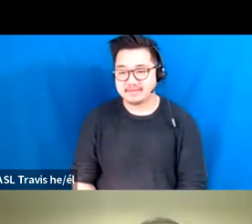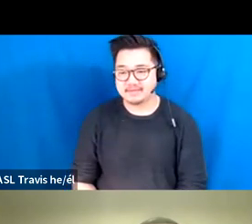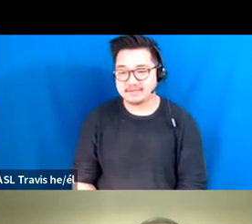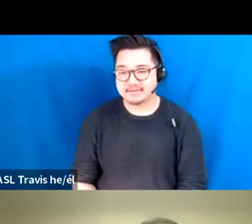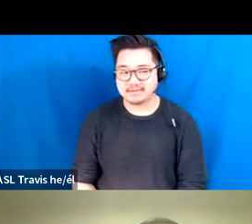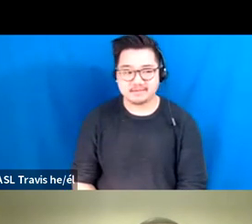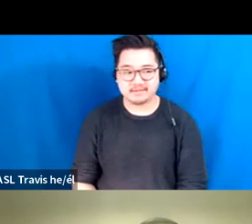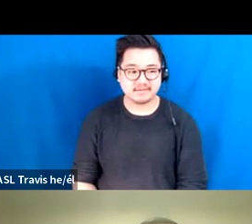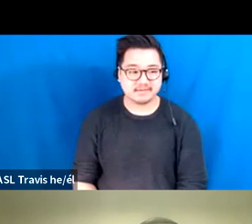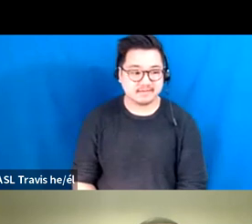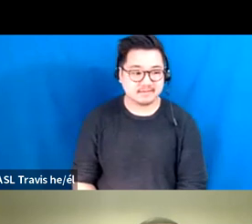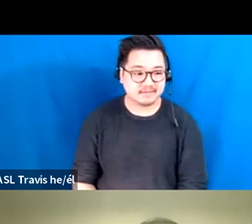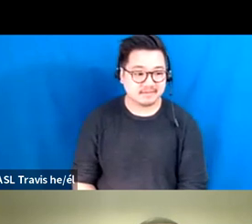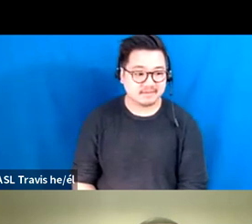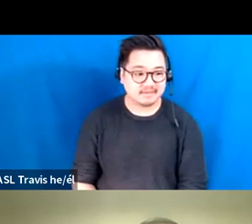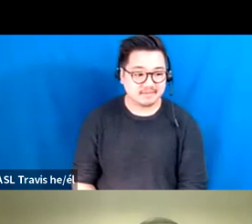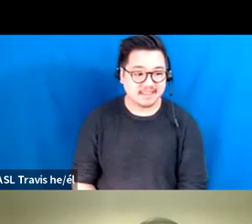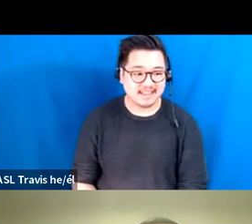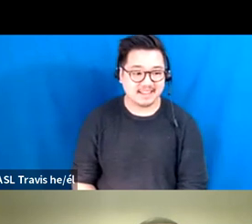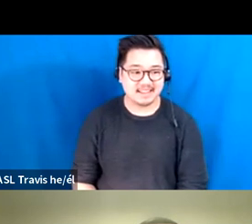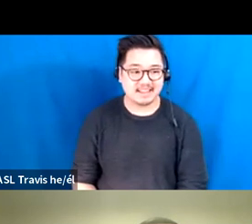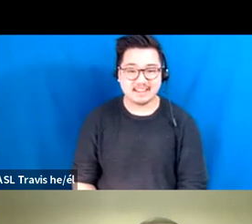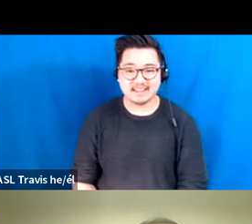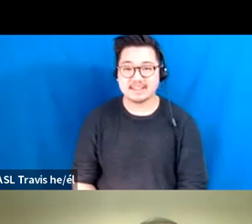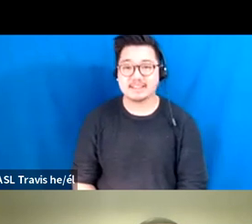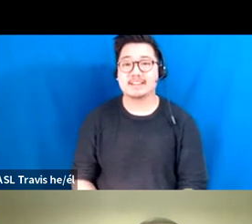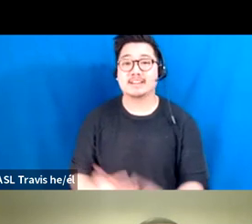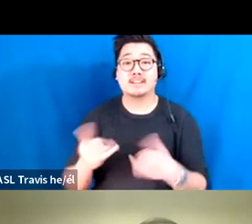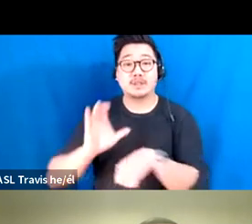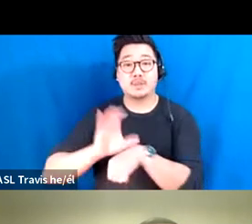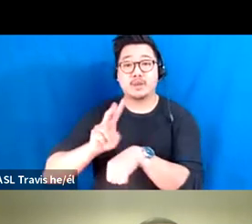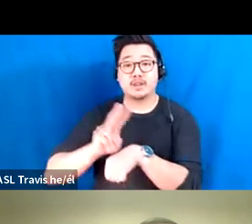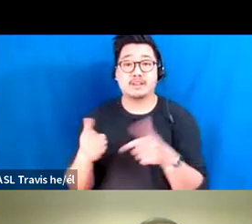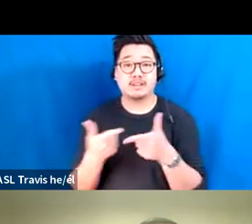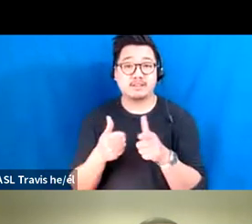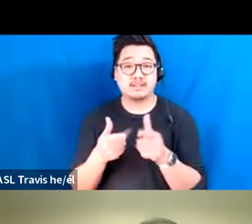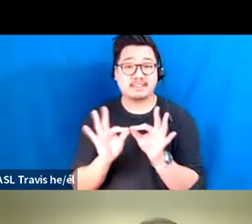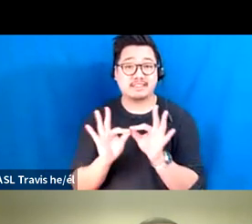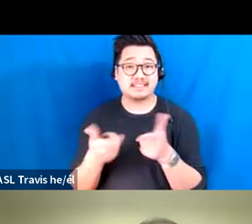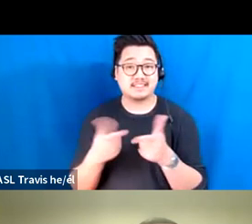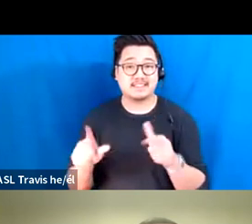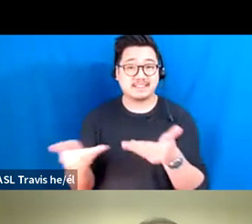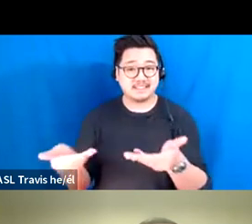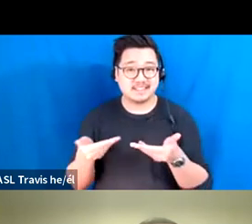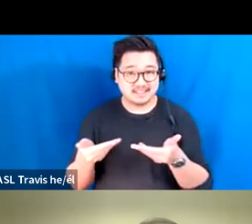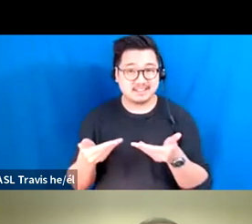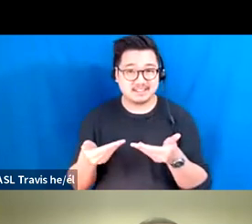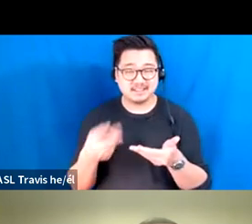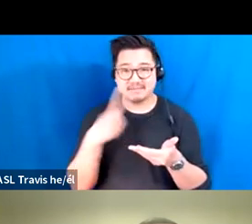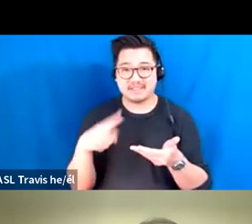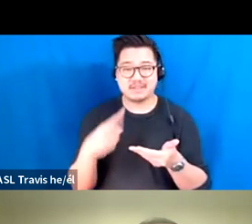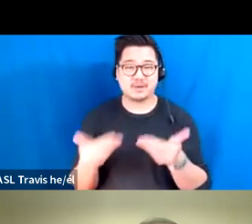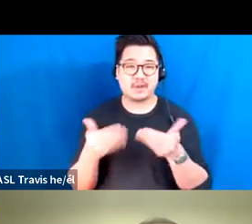thank you will our haitian creole interpreters please introduce yourselves and give zoom instructions in haitian